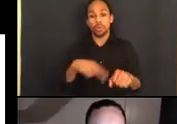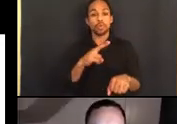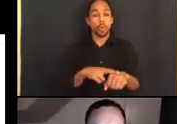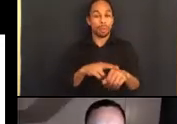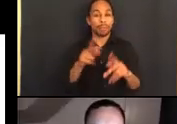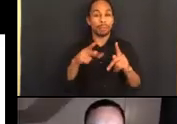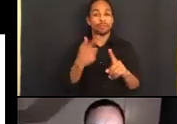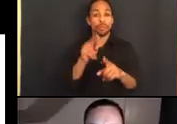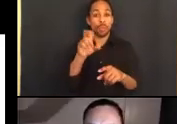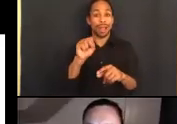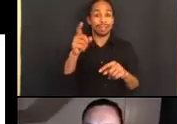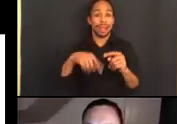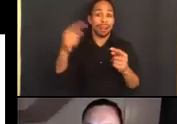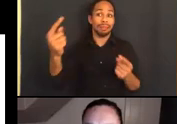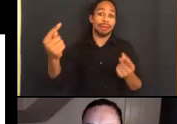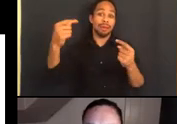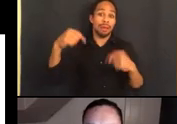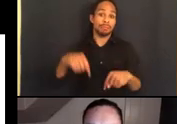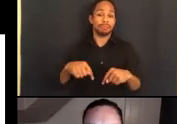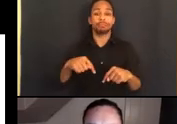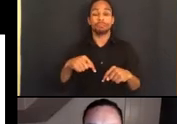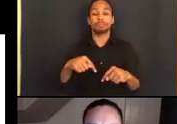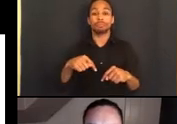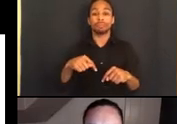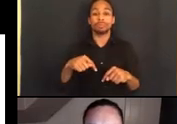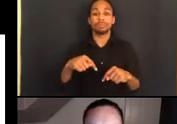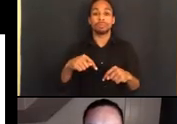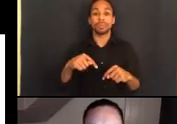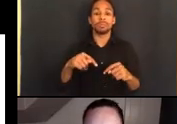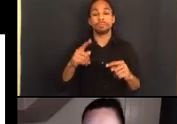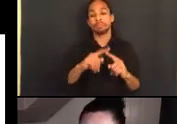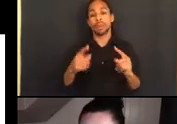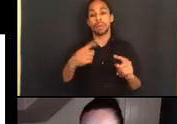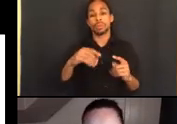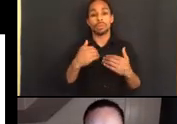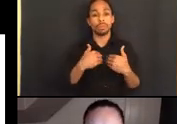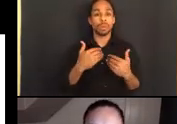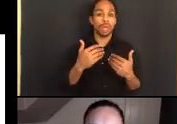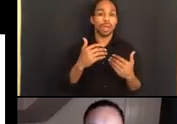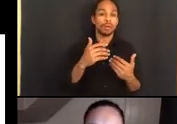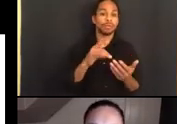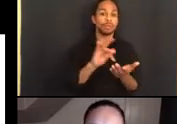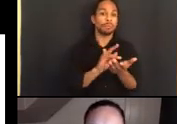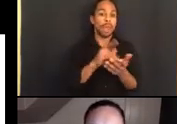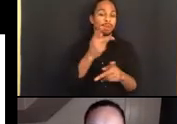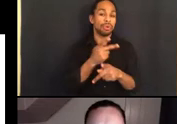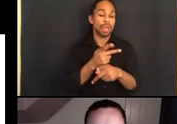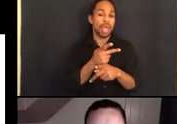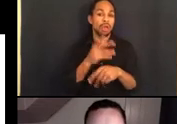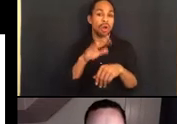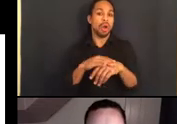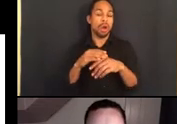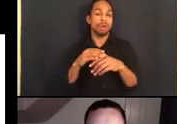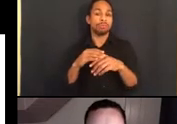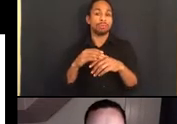come, but that's, they're using cell phones and laptops, that's how we're getting medical care on the ground for many of the medically marginalized